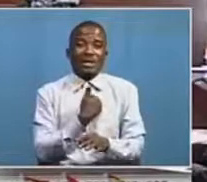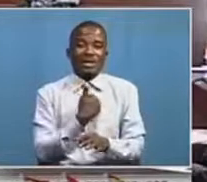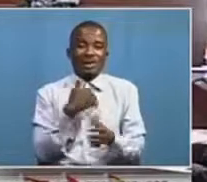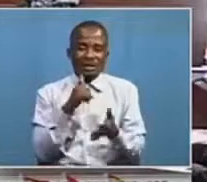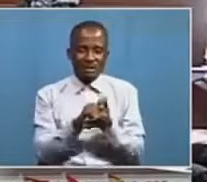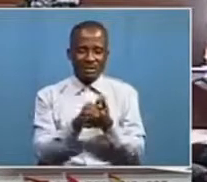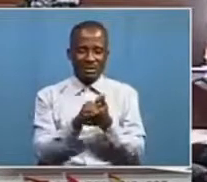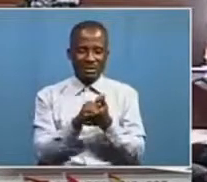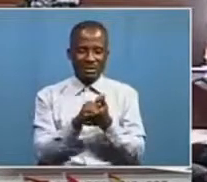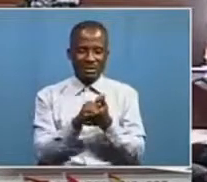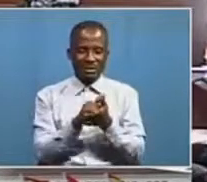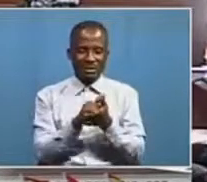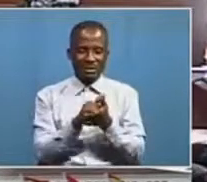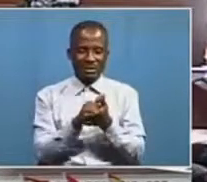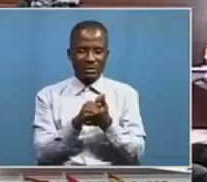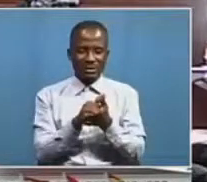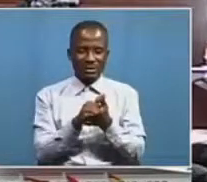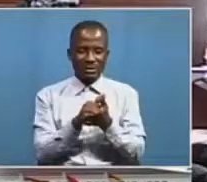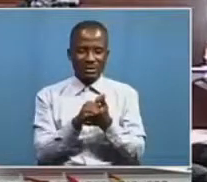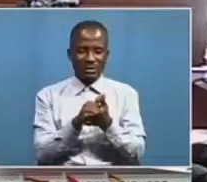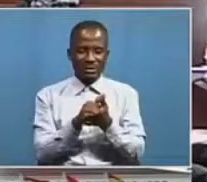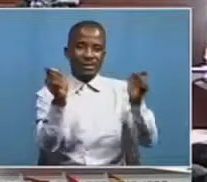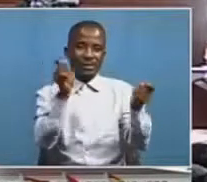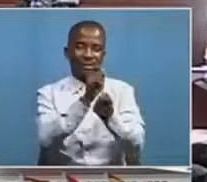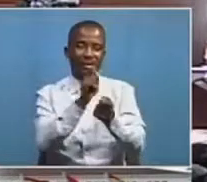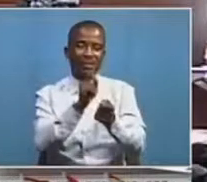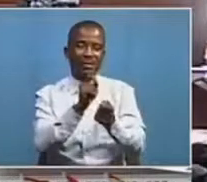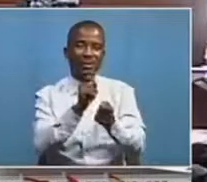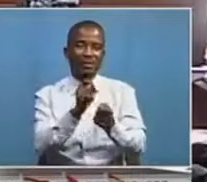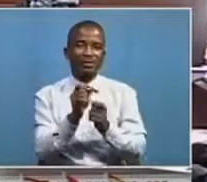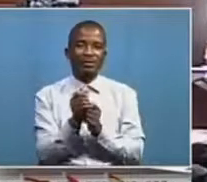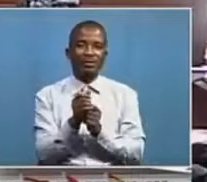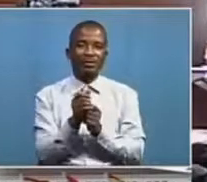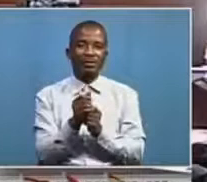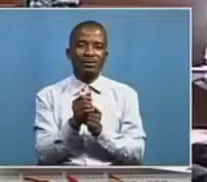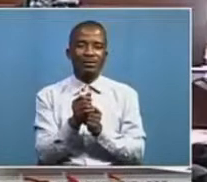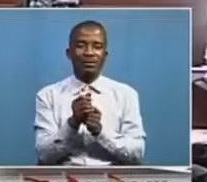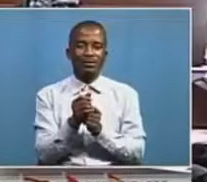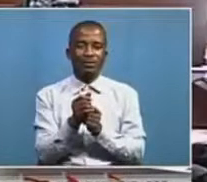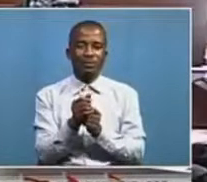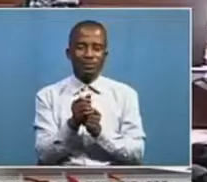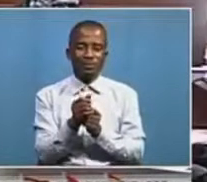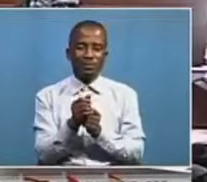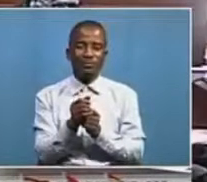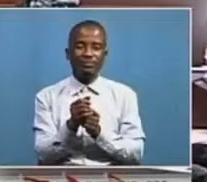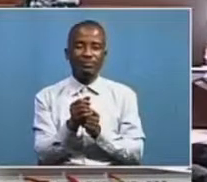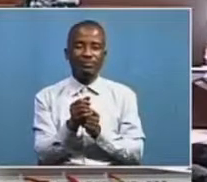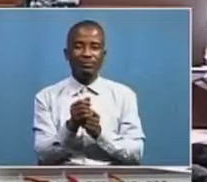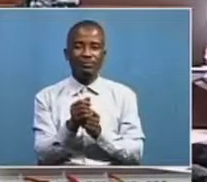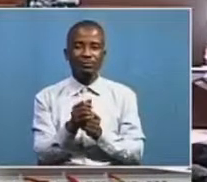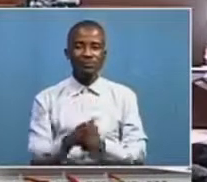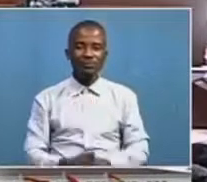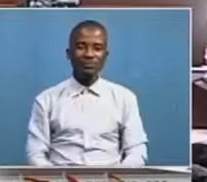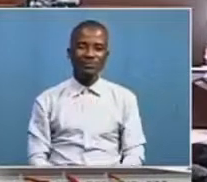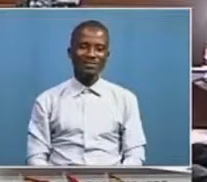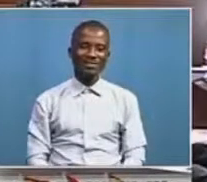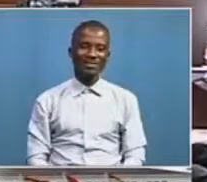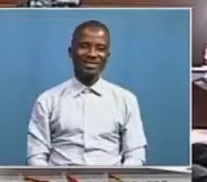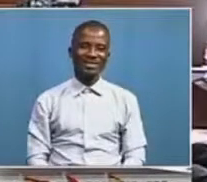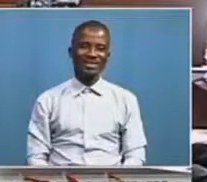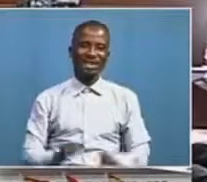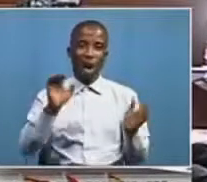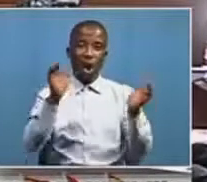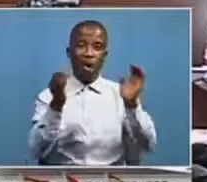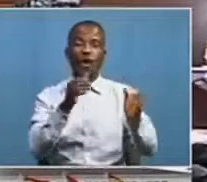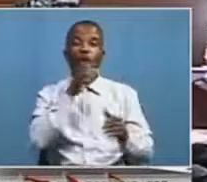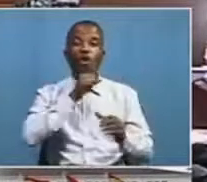amendment in the pleading is through amendment. See Hammond and Addo, Hammond and Addo,